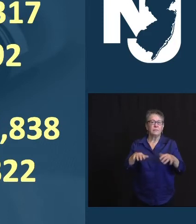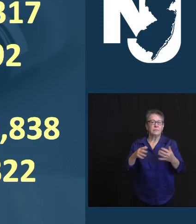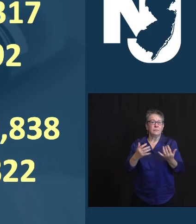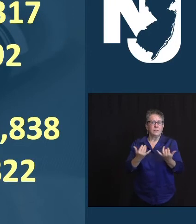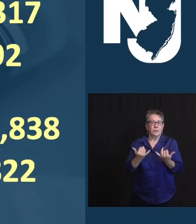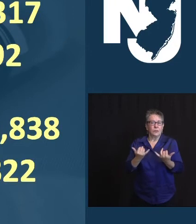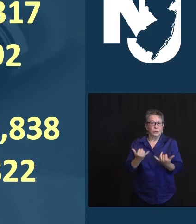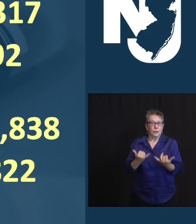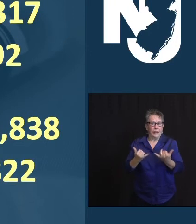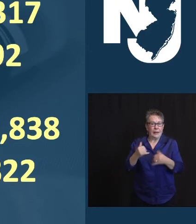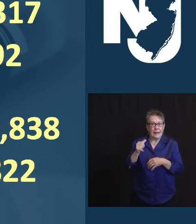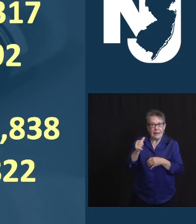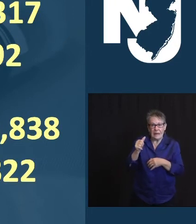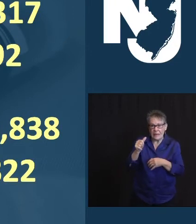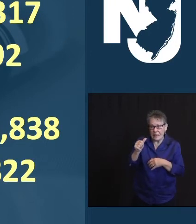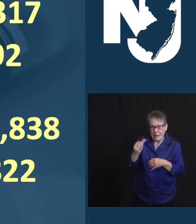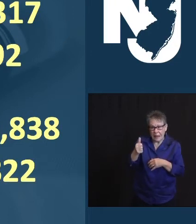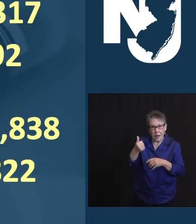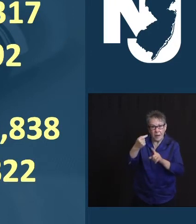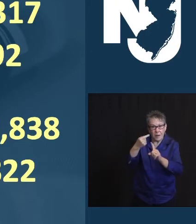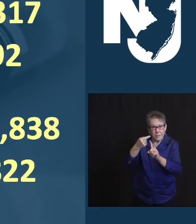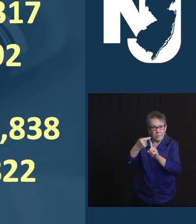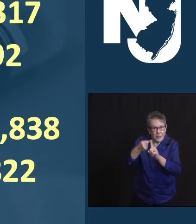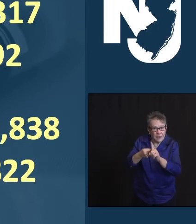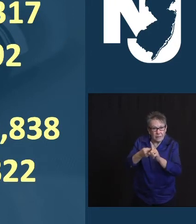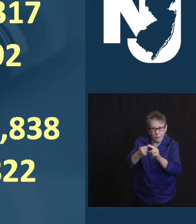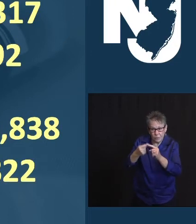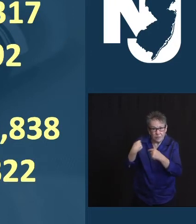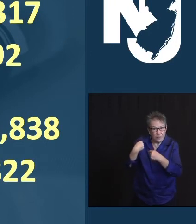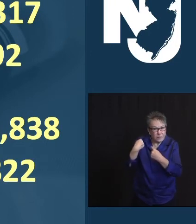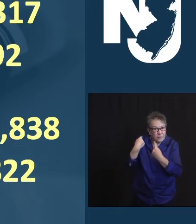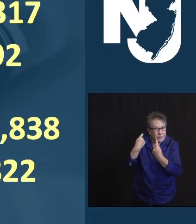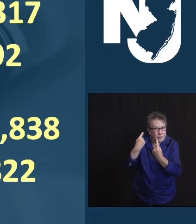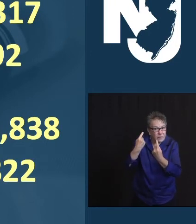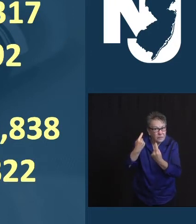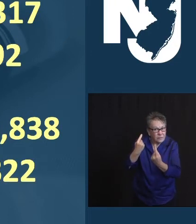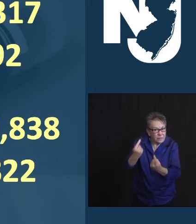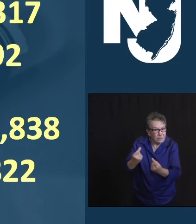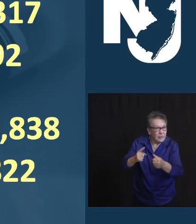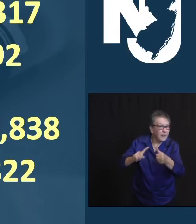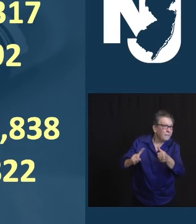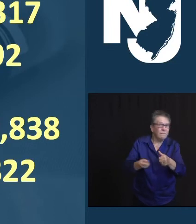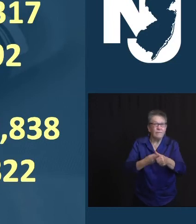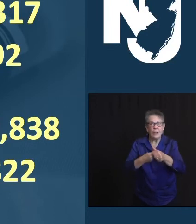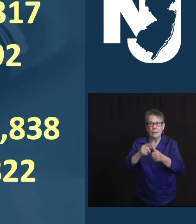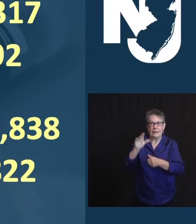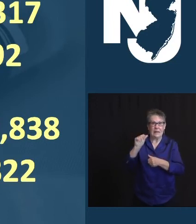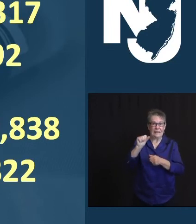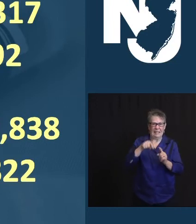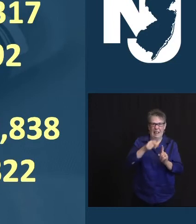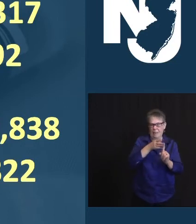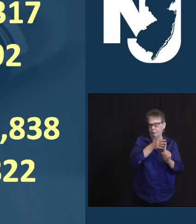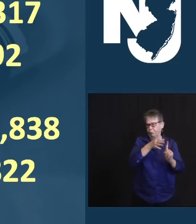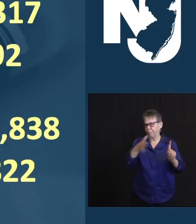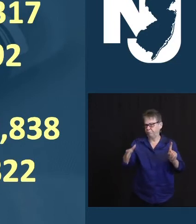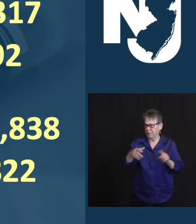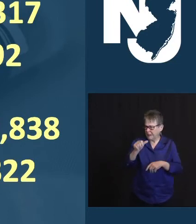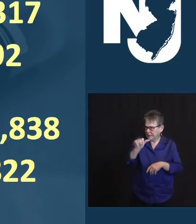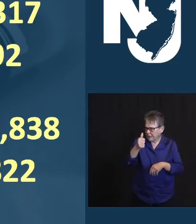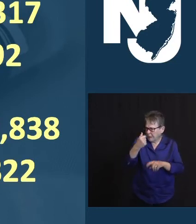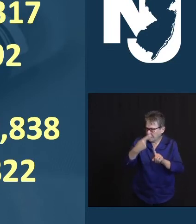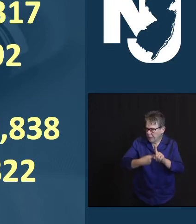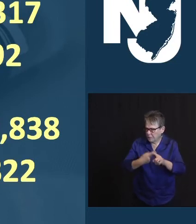today, we begin releasing the Antigen test results, which have been reported to Judy and her team at the Department of Health. And today we are